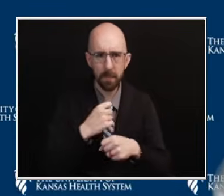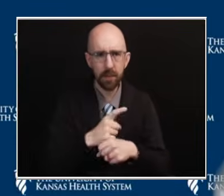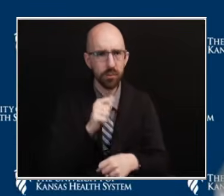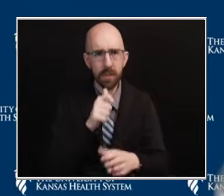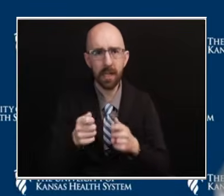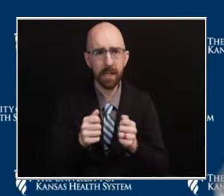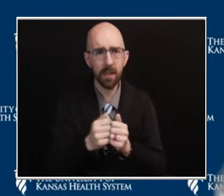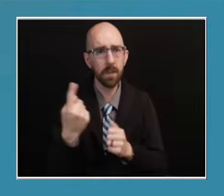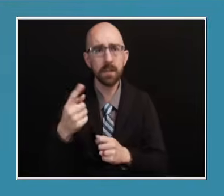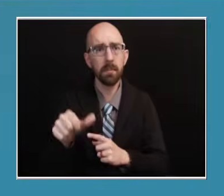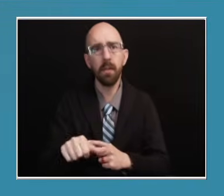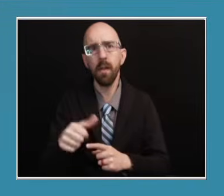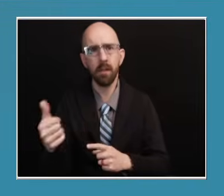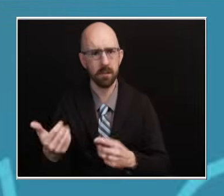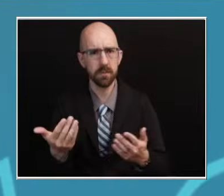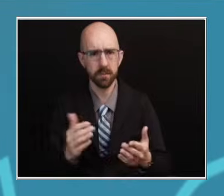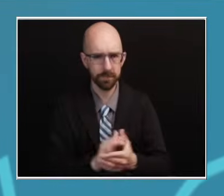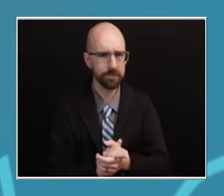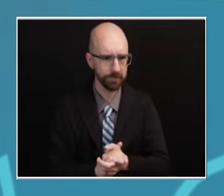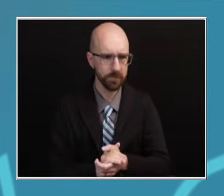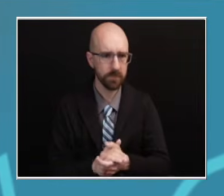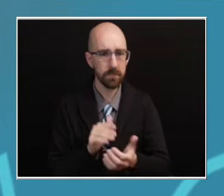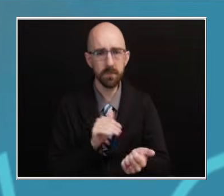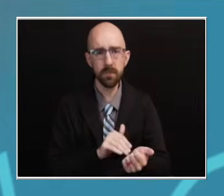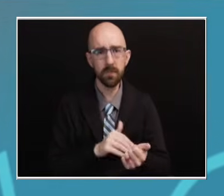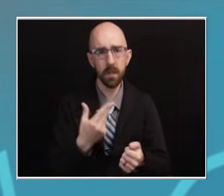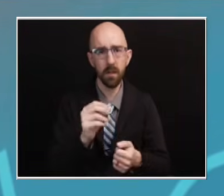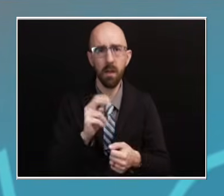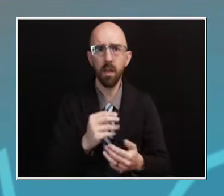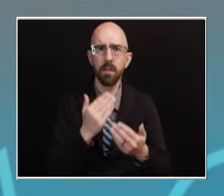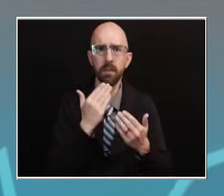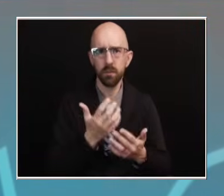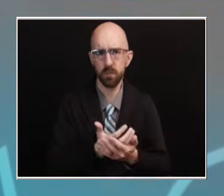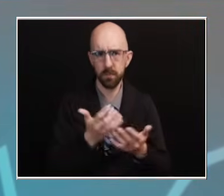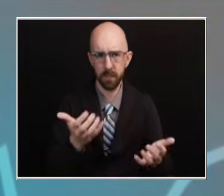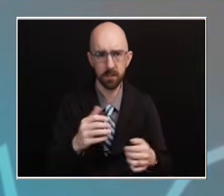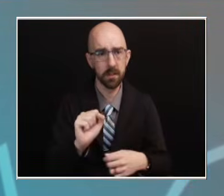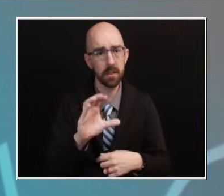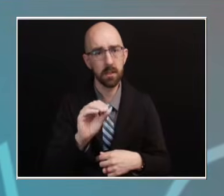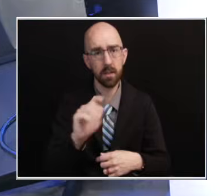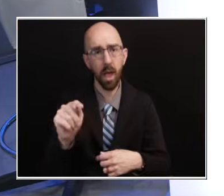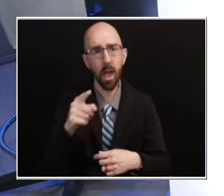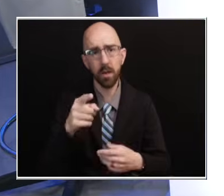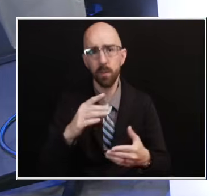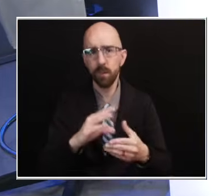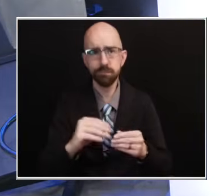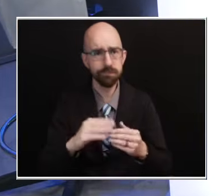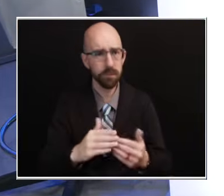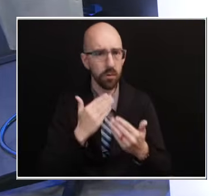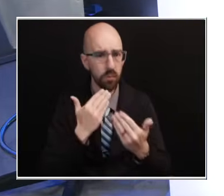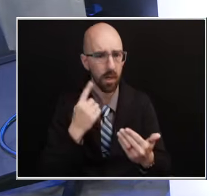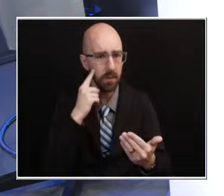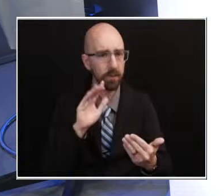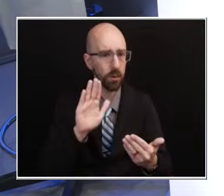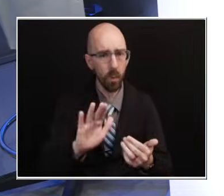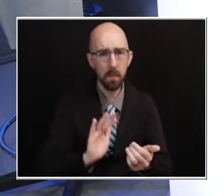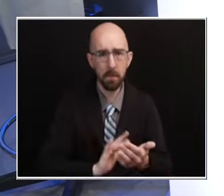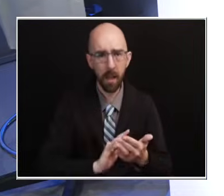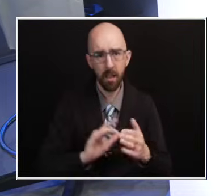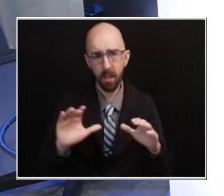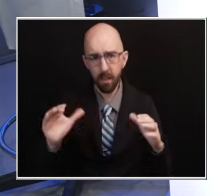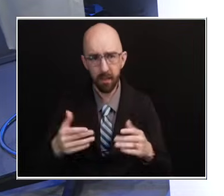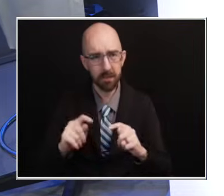else. Dr. Hahn, thank you so much. Scott, you expressed so much gratitude for your medical team and your